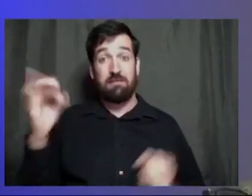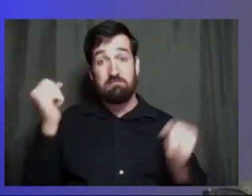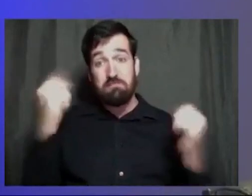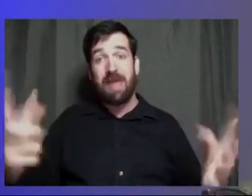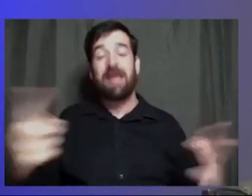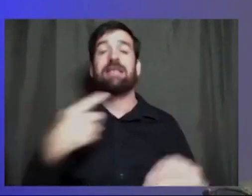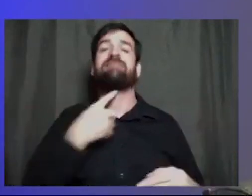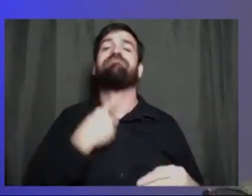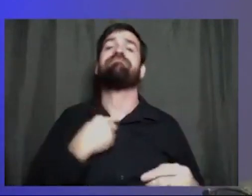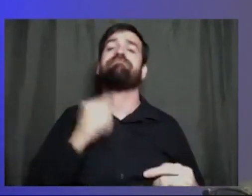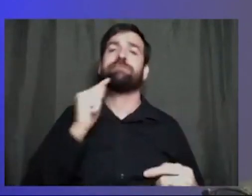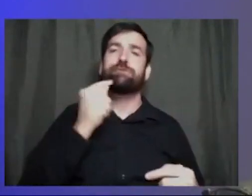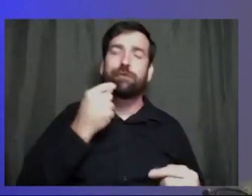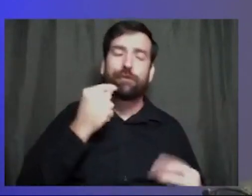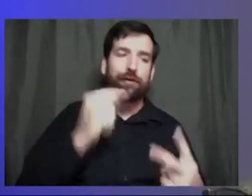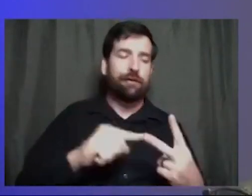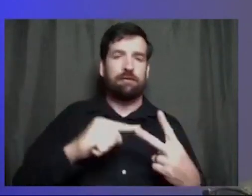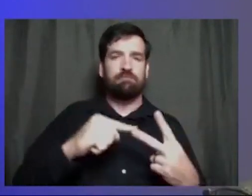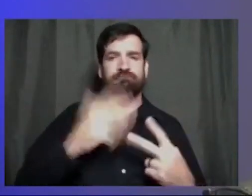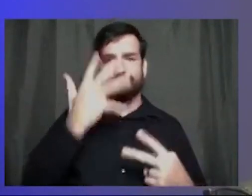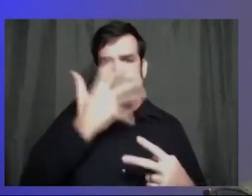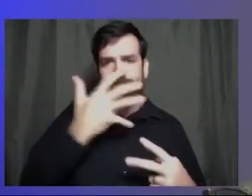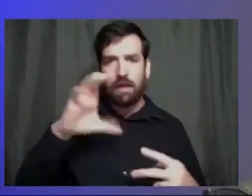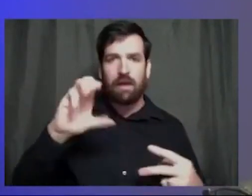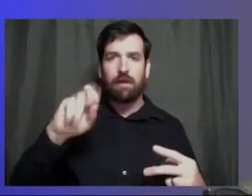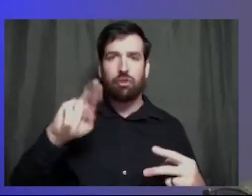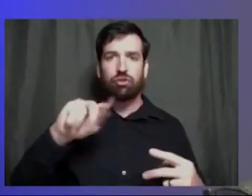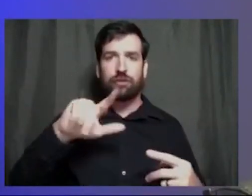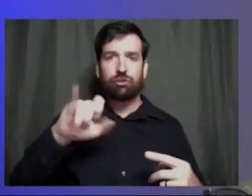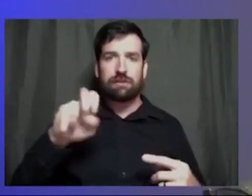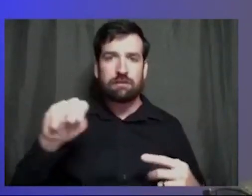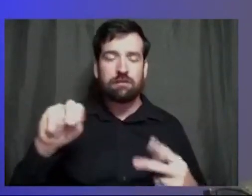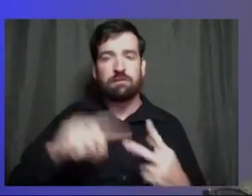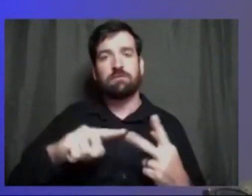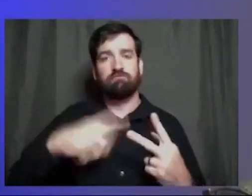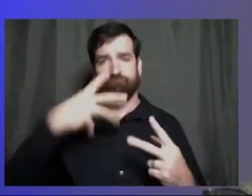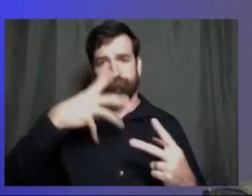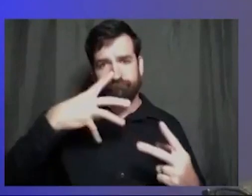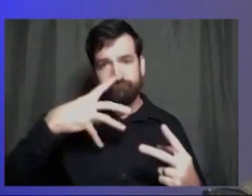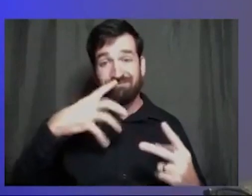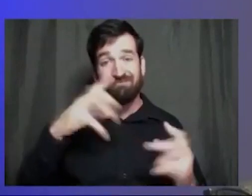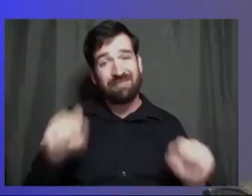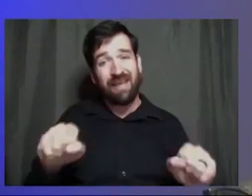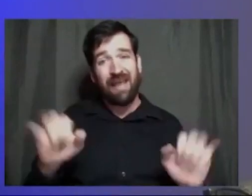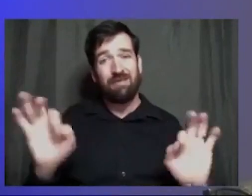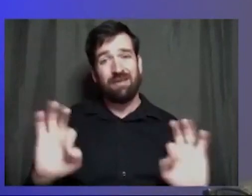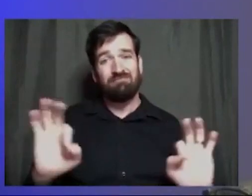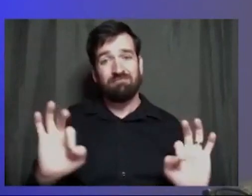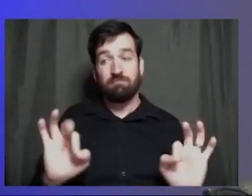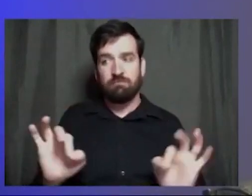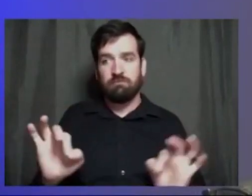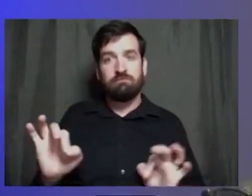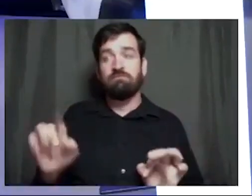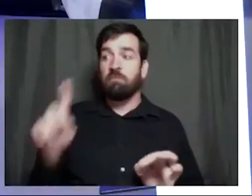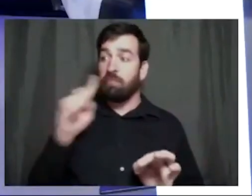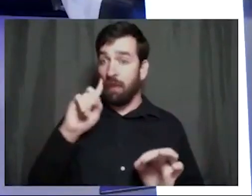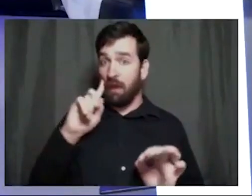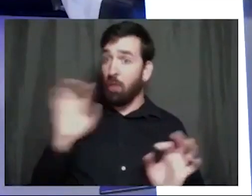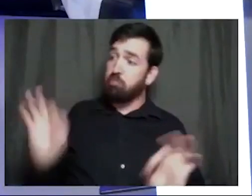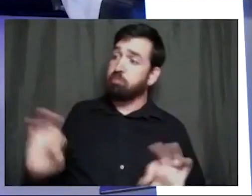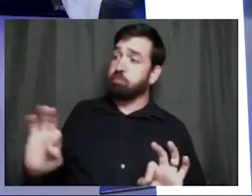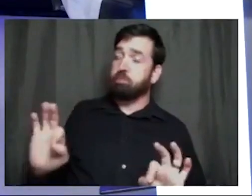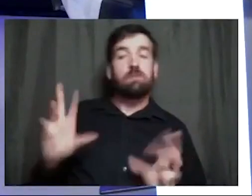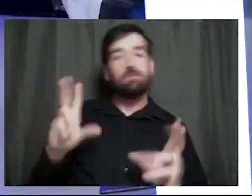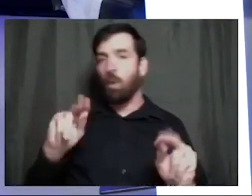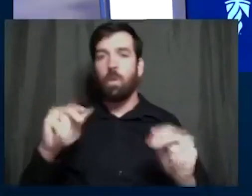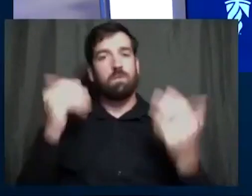nose, congestion, all of the other things, and they can be very mild. So don't be complacent. If they have symptoms, get them tested. All right, so Jenna, keep